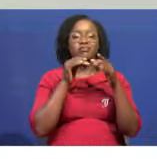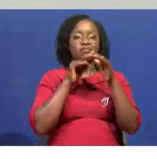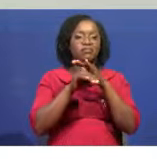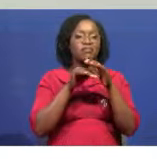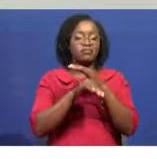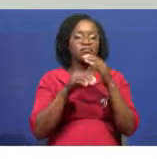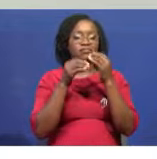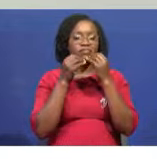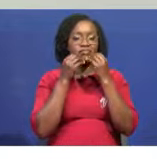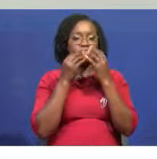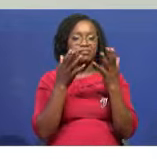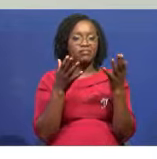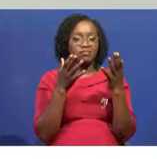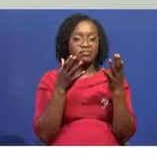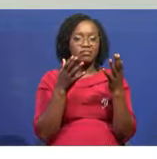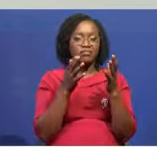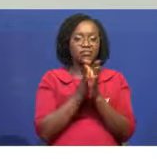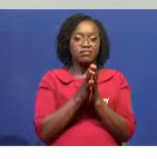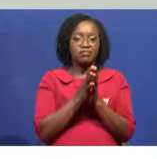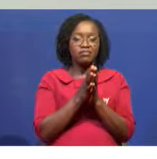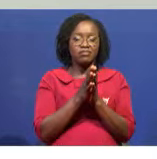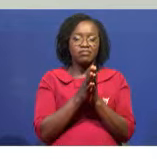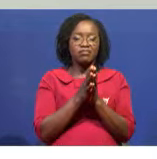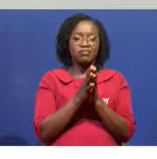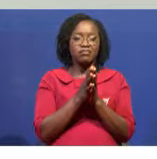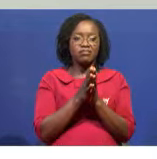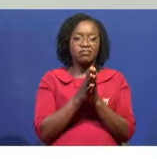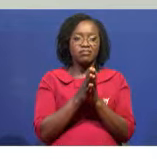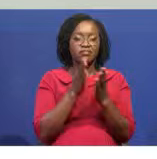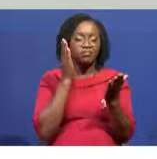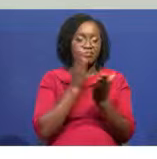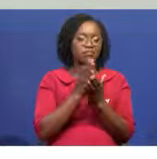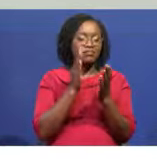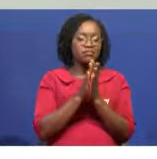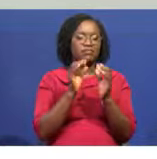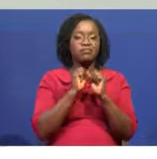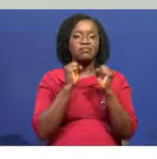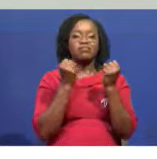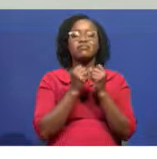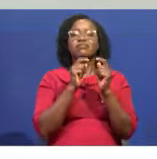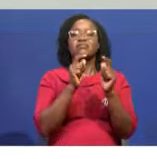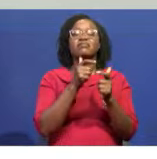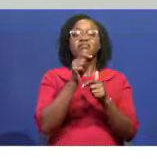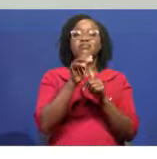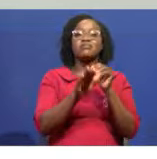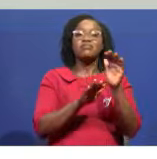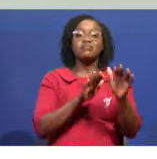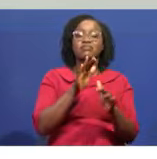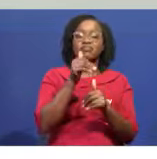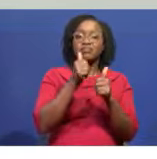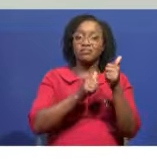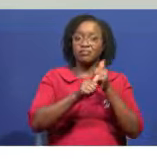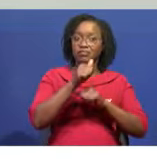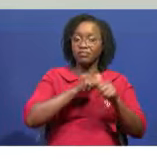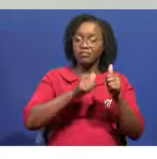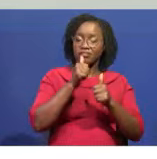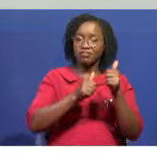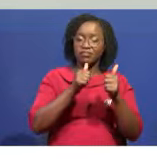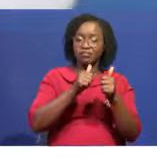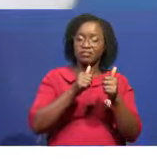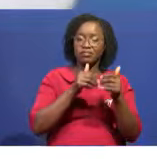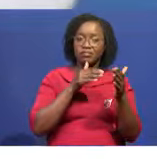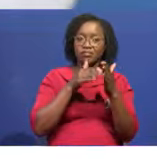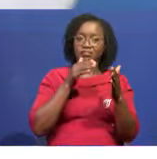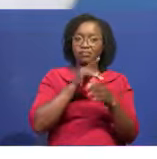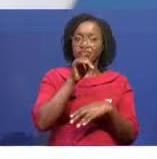information that does not misinform the public on social media, what steps have you taken to ensure that doesn't happen? It's a